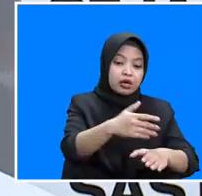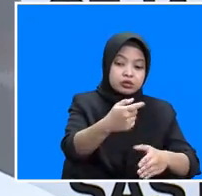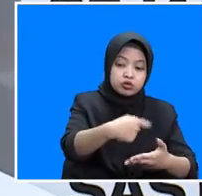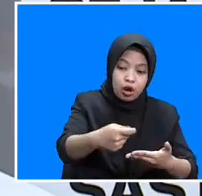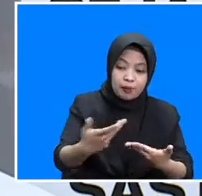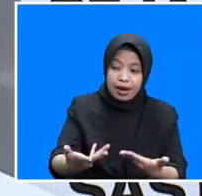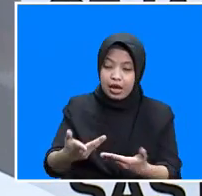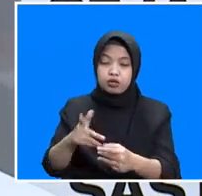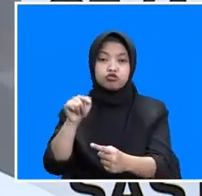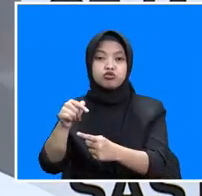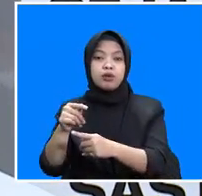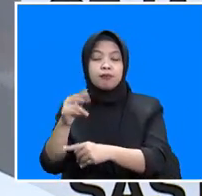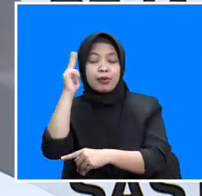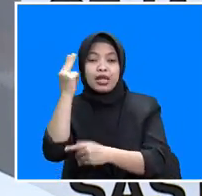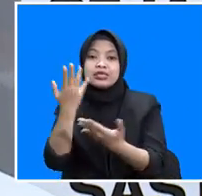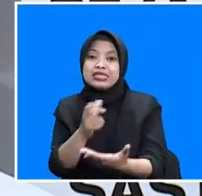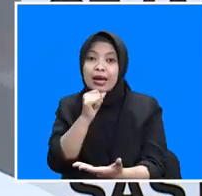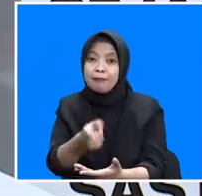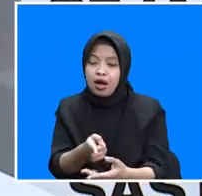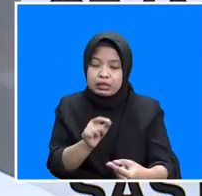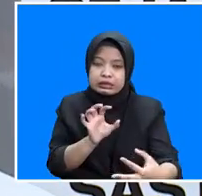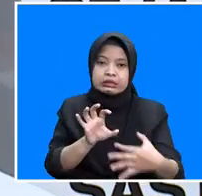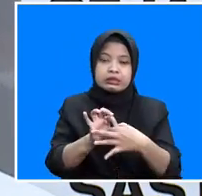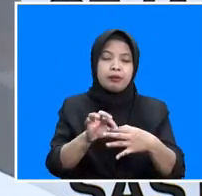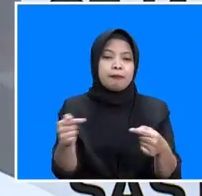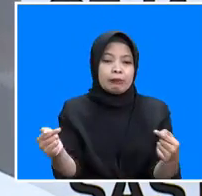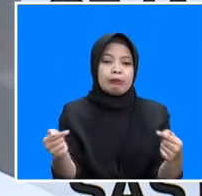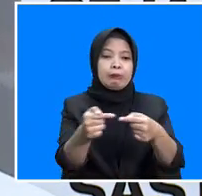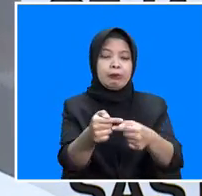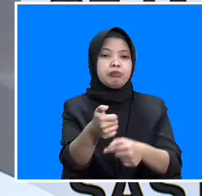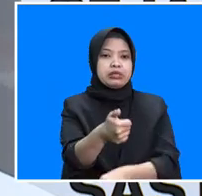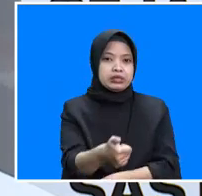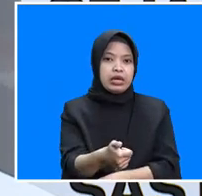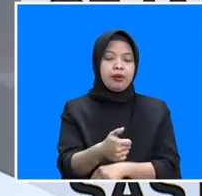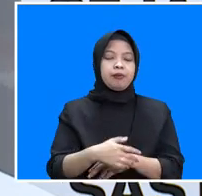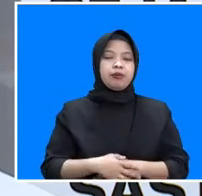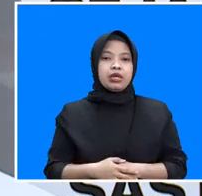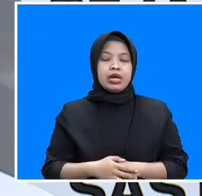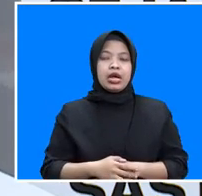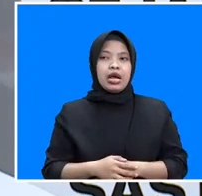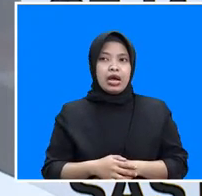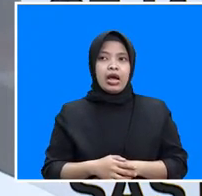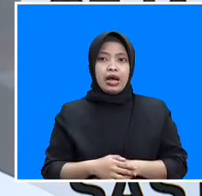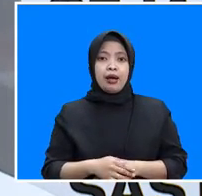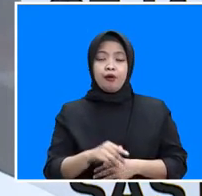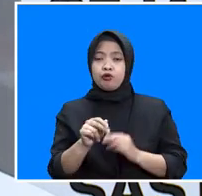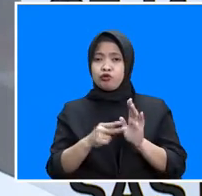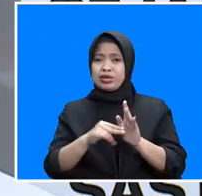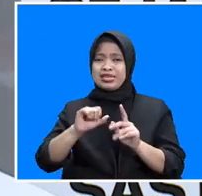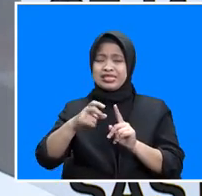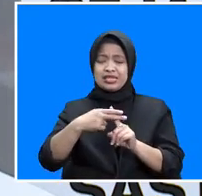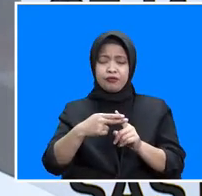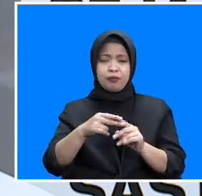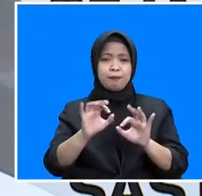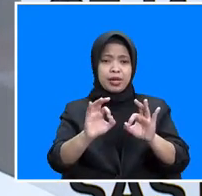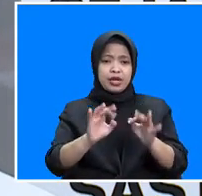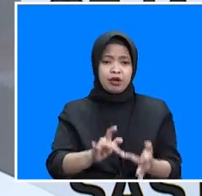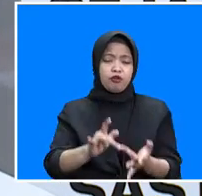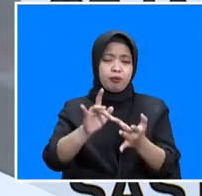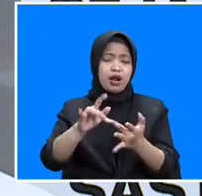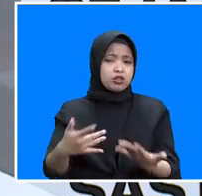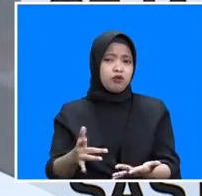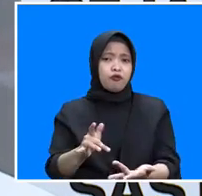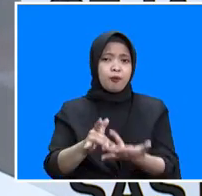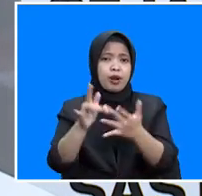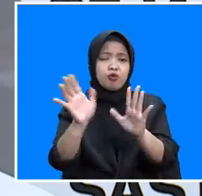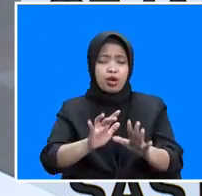for some sort of non-formal, you know, education pathway, is really, really important. I would also say